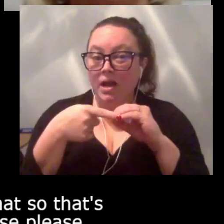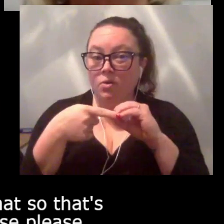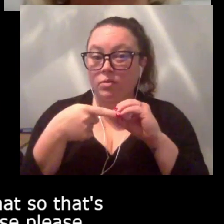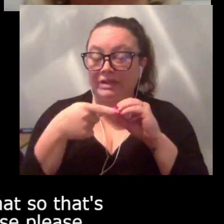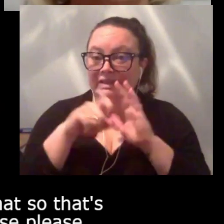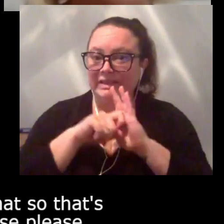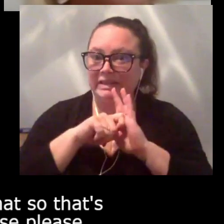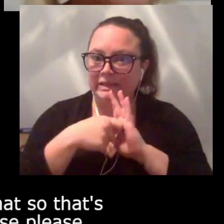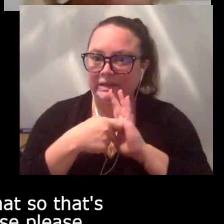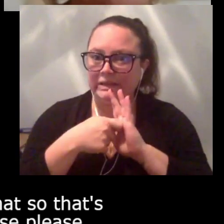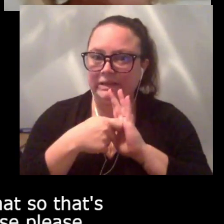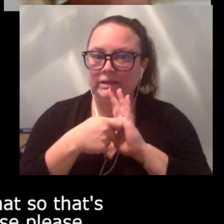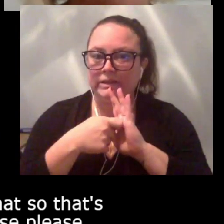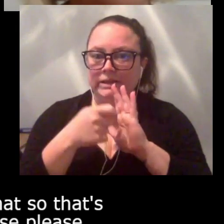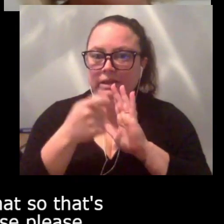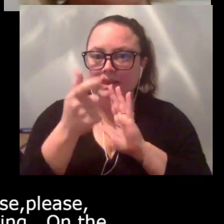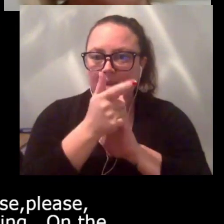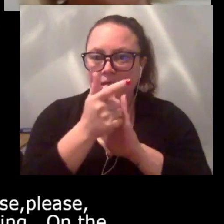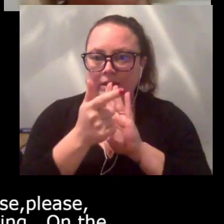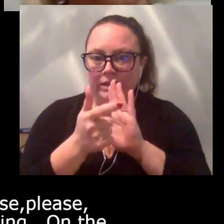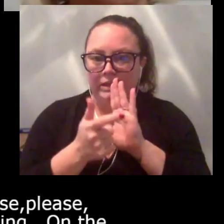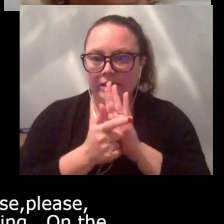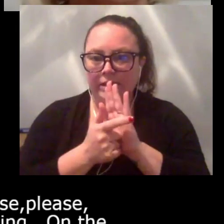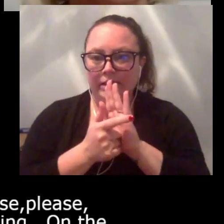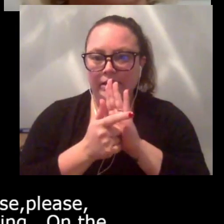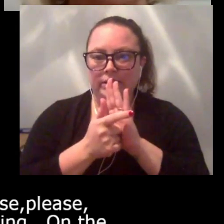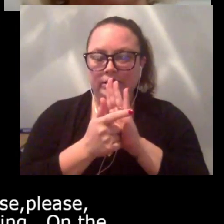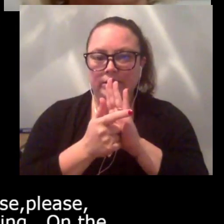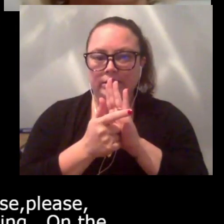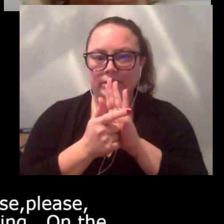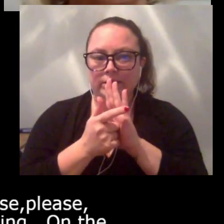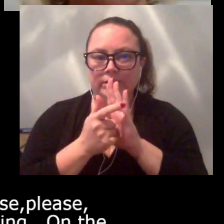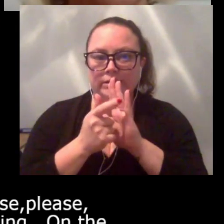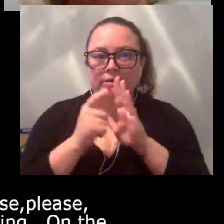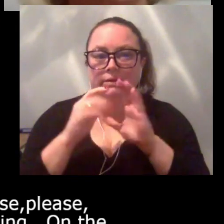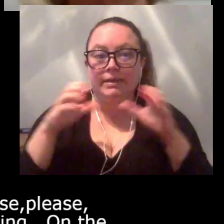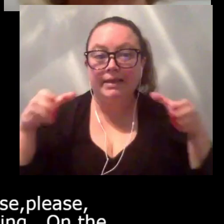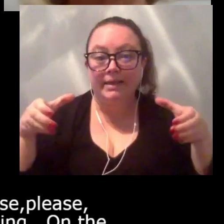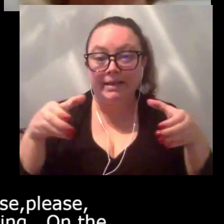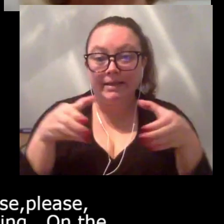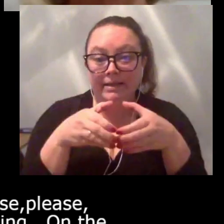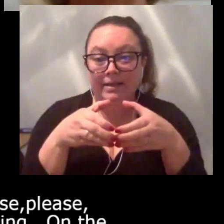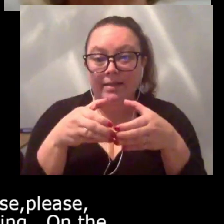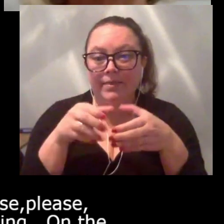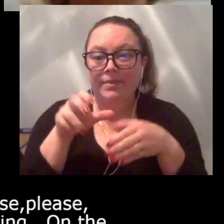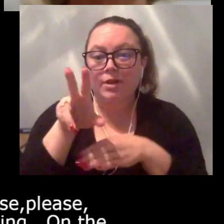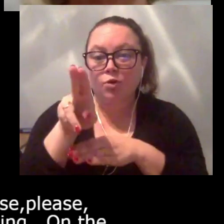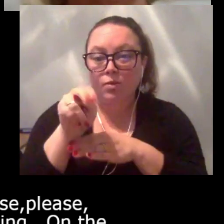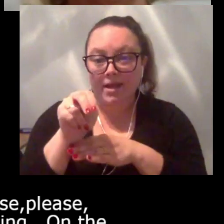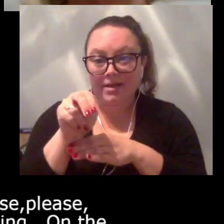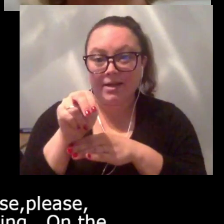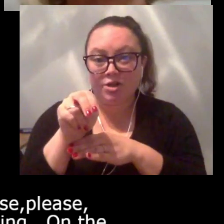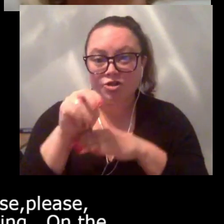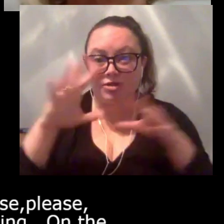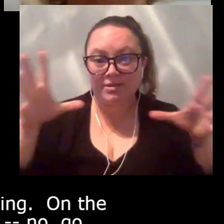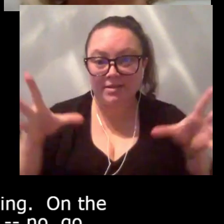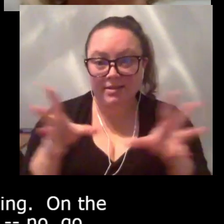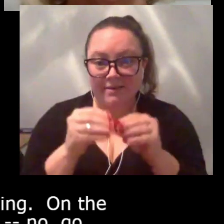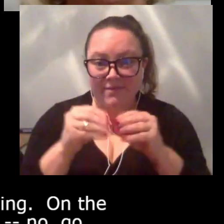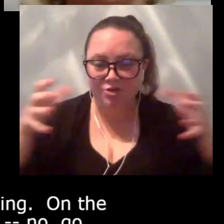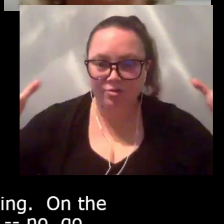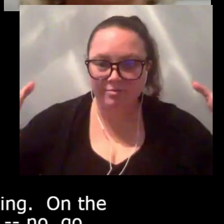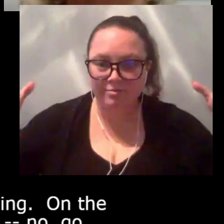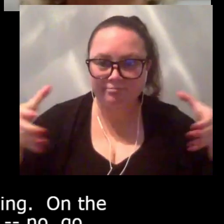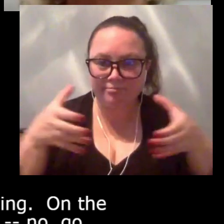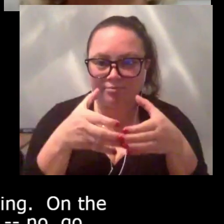the United Nations Convention, no, go back please, Convention on the Rights of Persons with